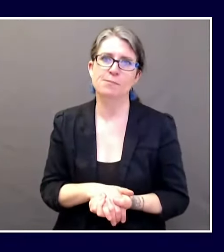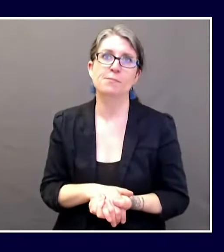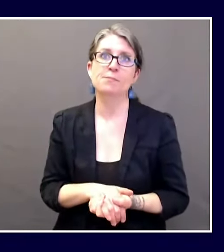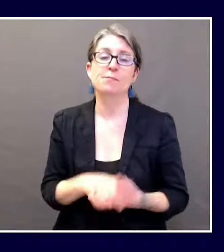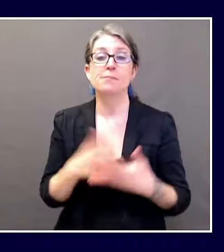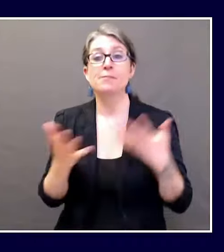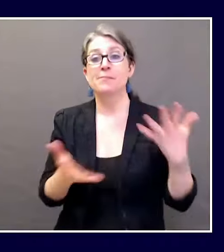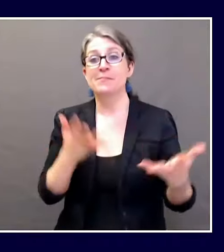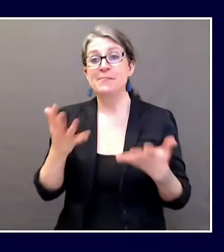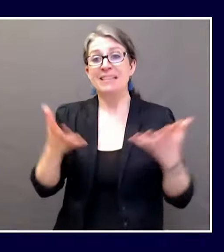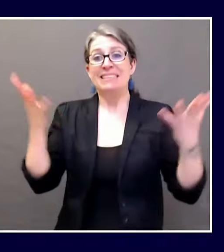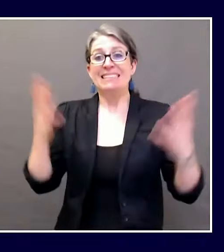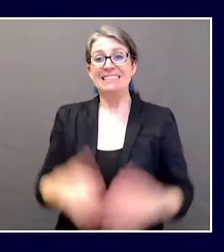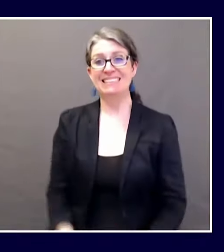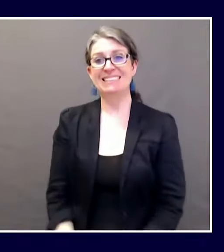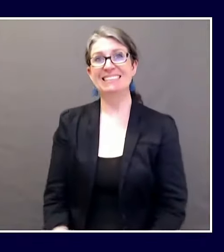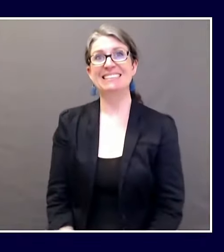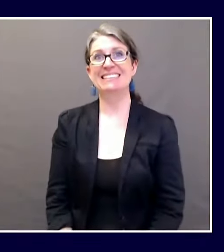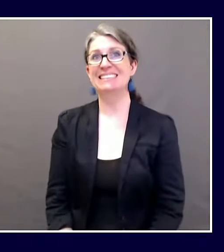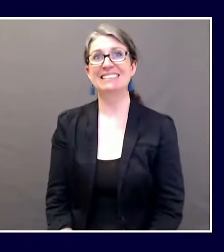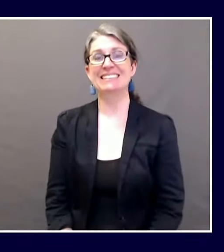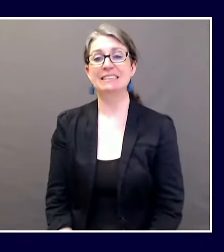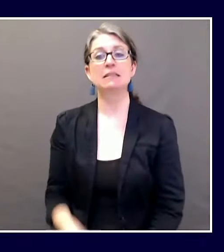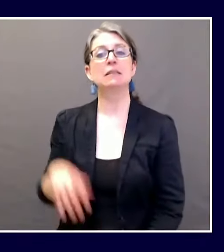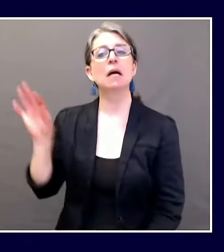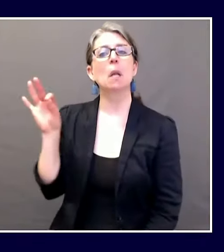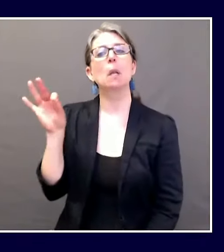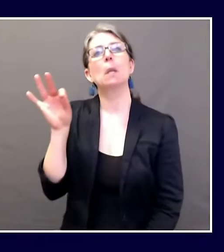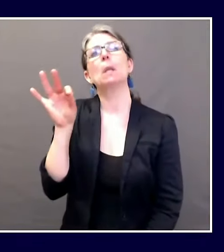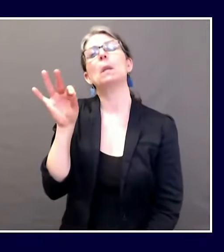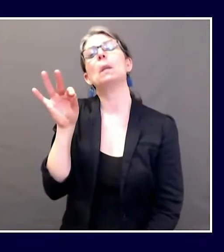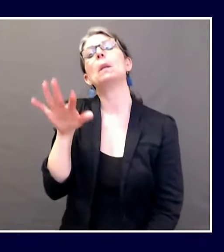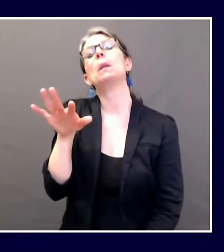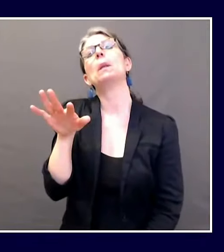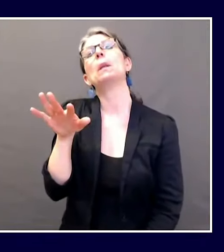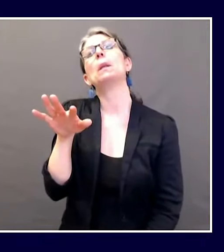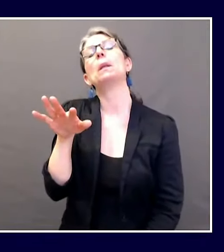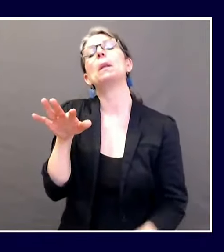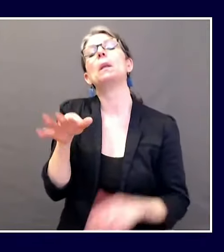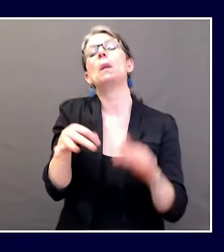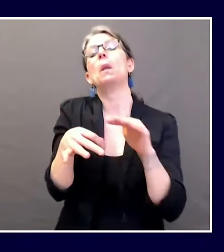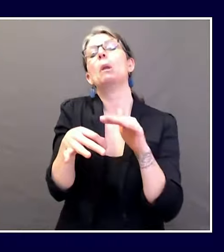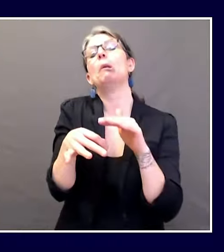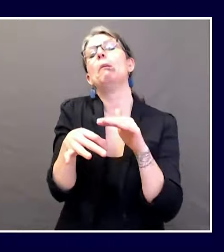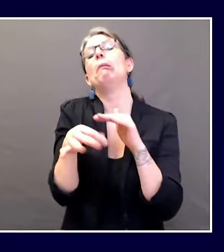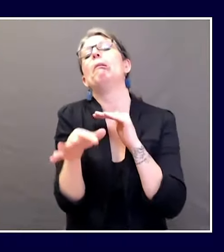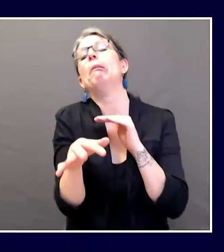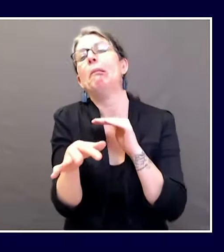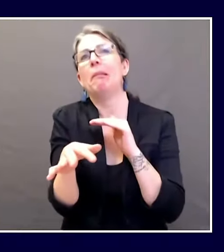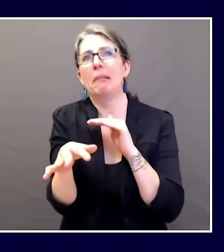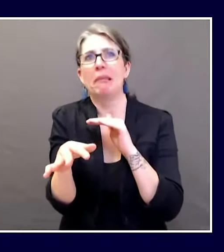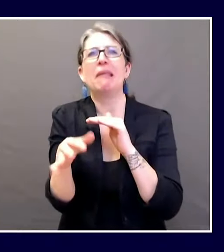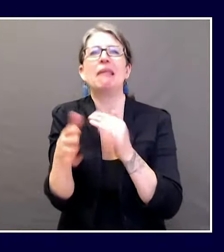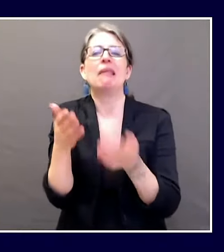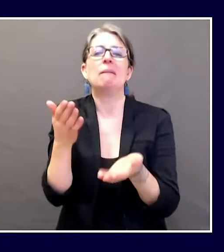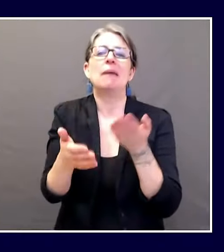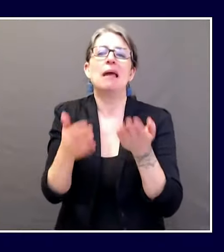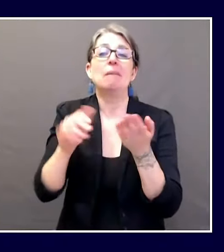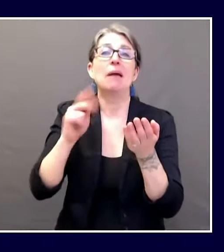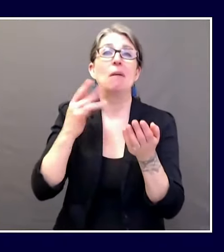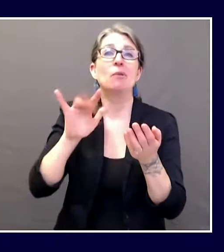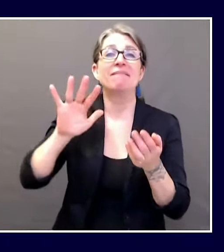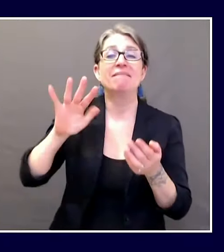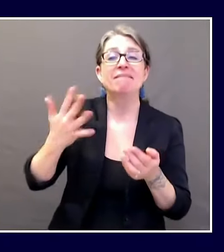signaled to me that there may be an increase the week of April 5th, but until we see it